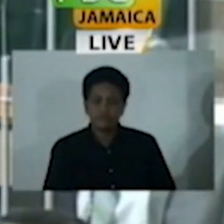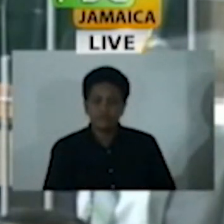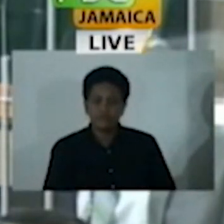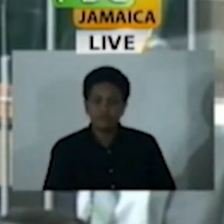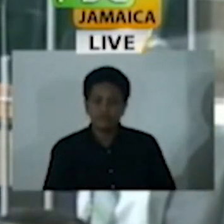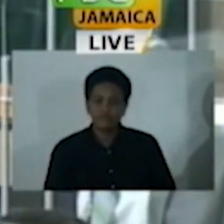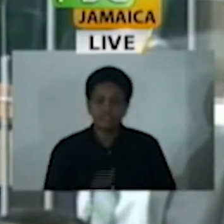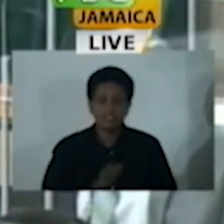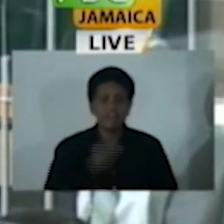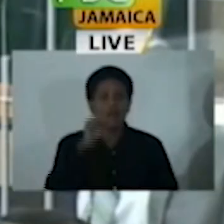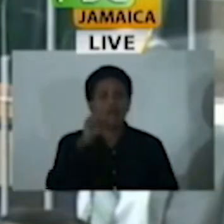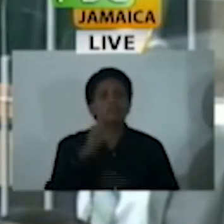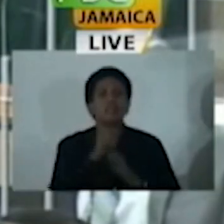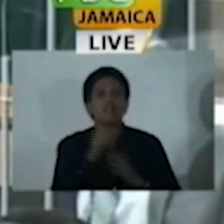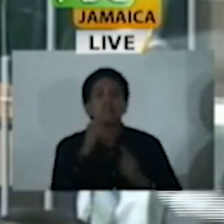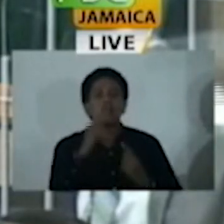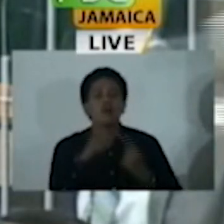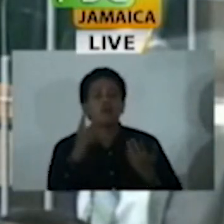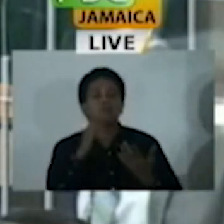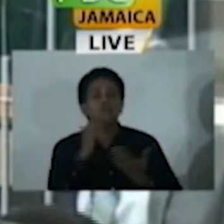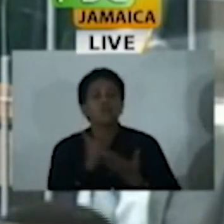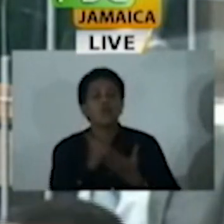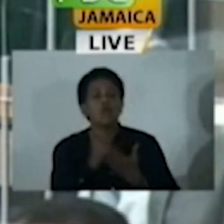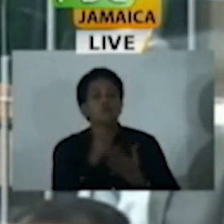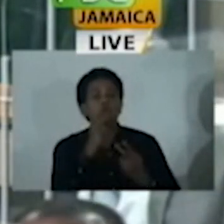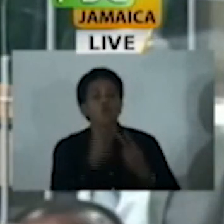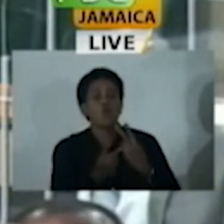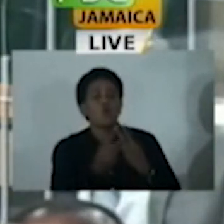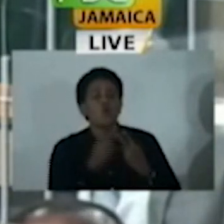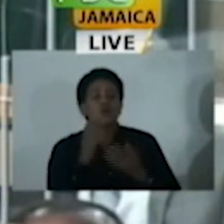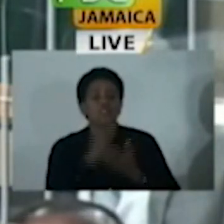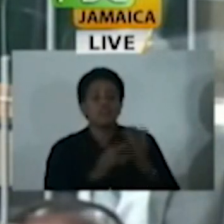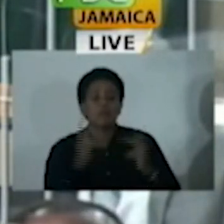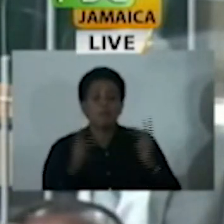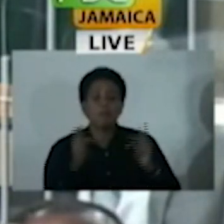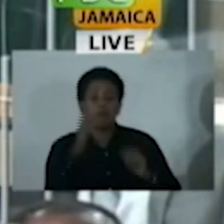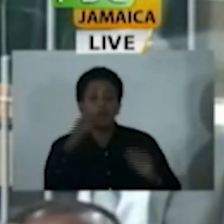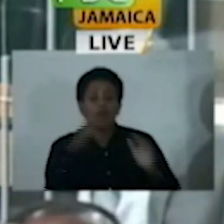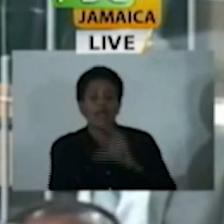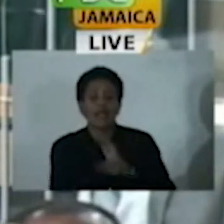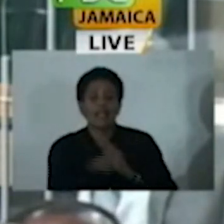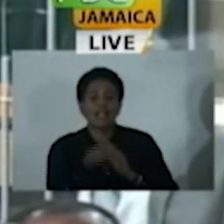to help us to quarantine some of the criminals who are killing the people in West Kingston.